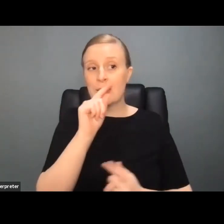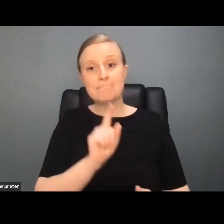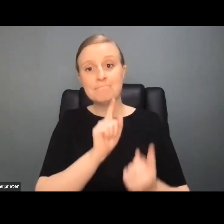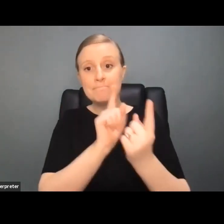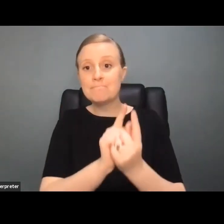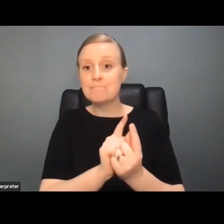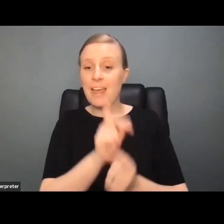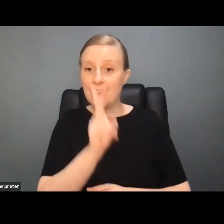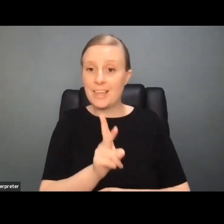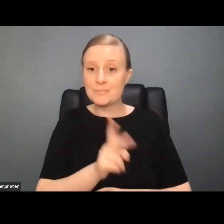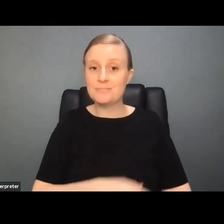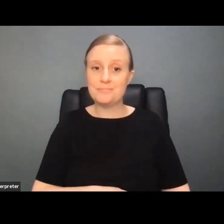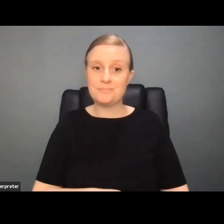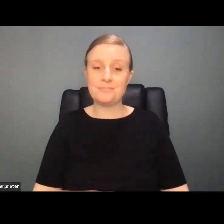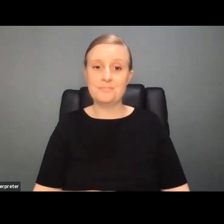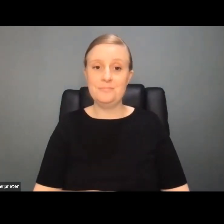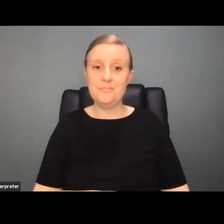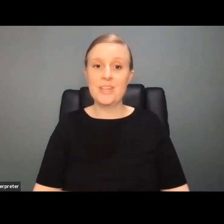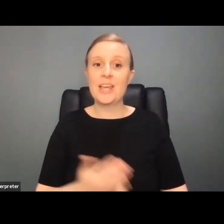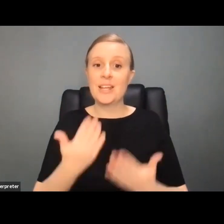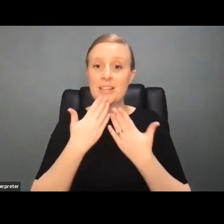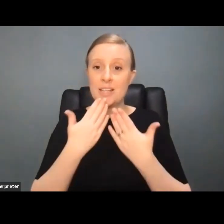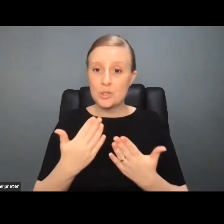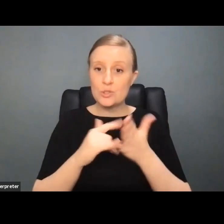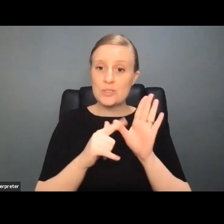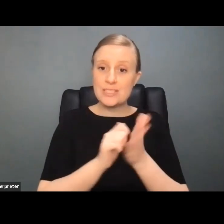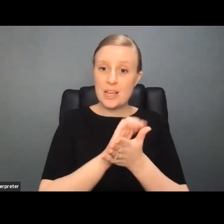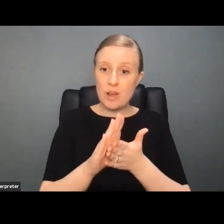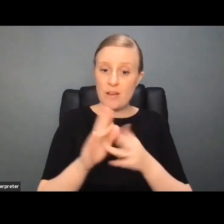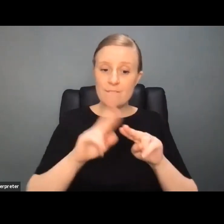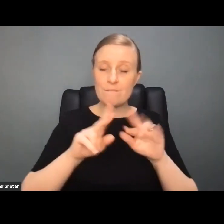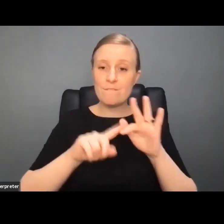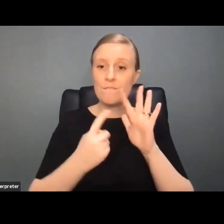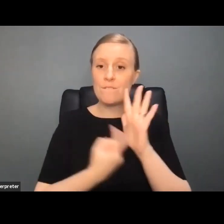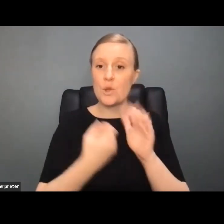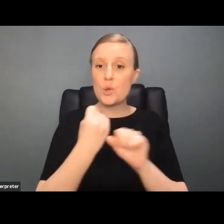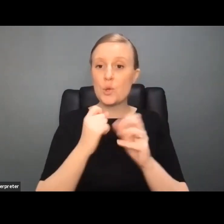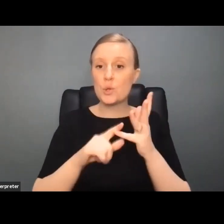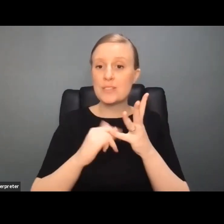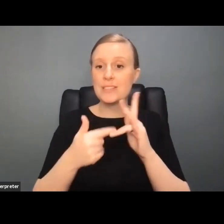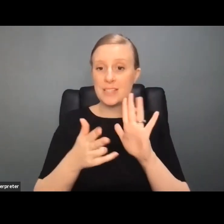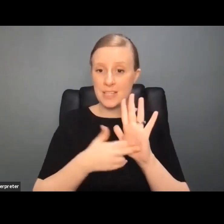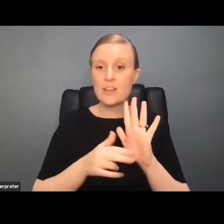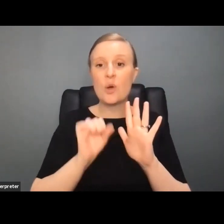future. And could I finally say thanks very much to Sarah Ferguson for her very generous